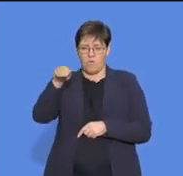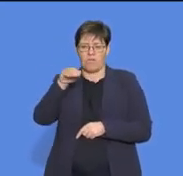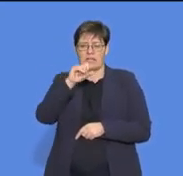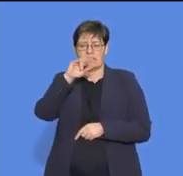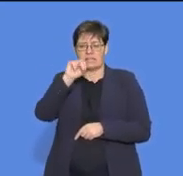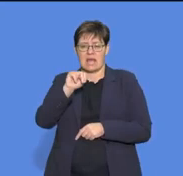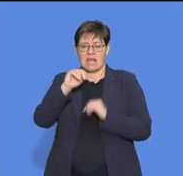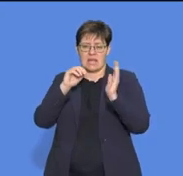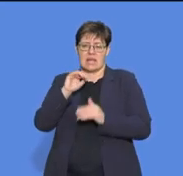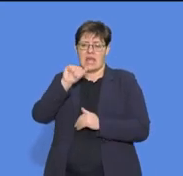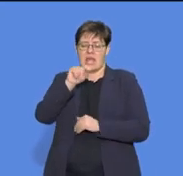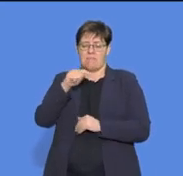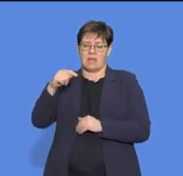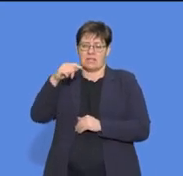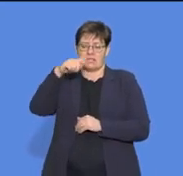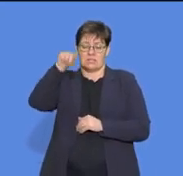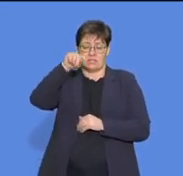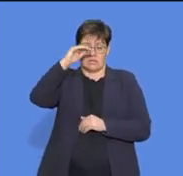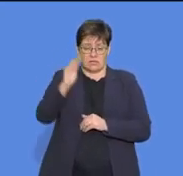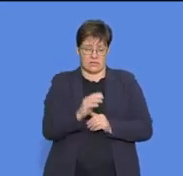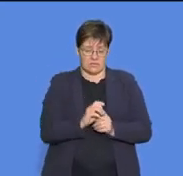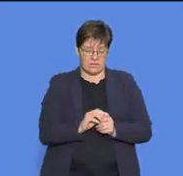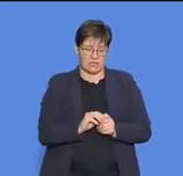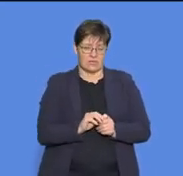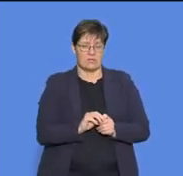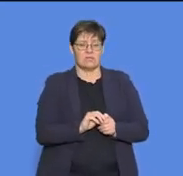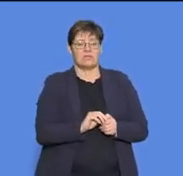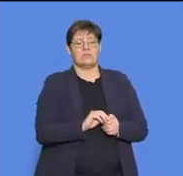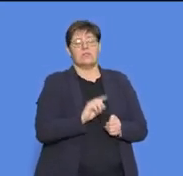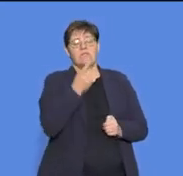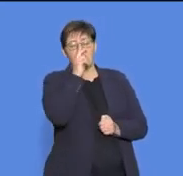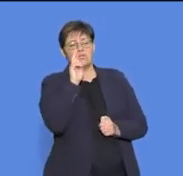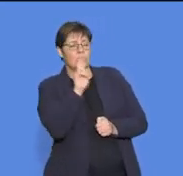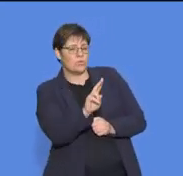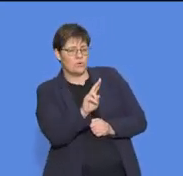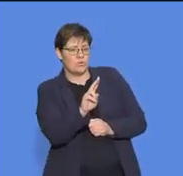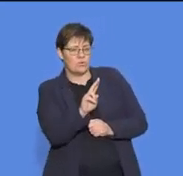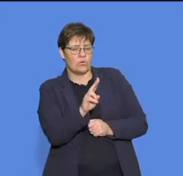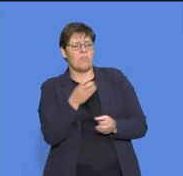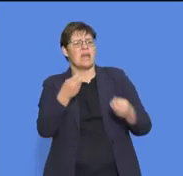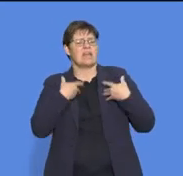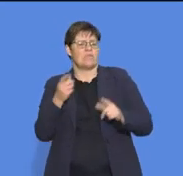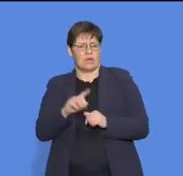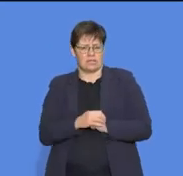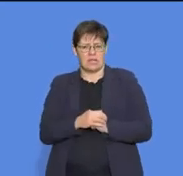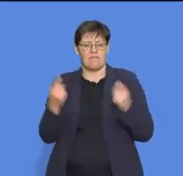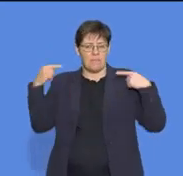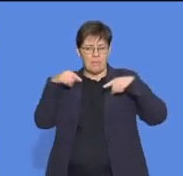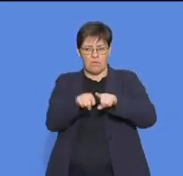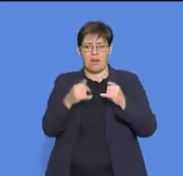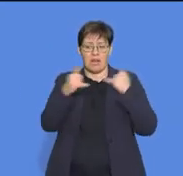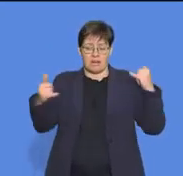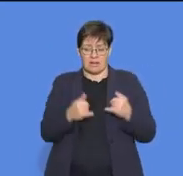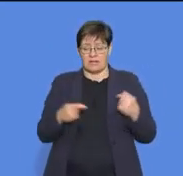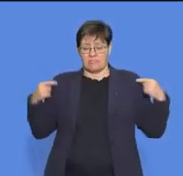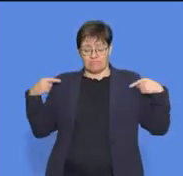of decide which triangle we're going to use to solve BE. So first we're going to try and look at what had they given